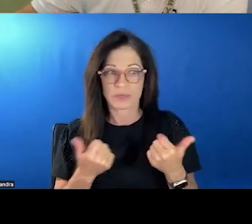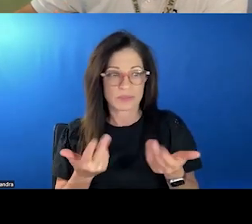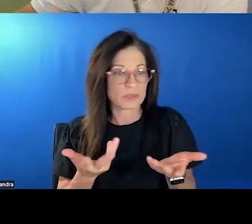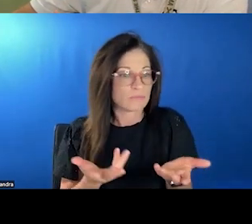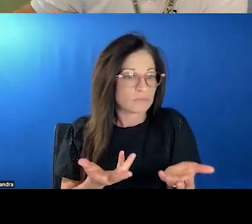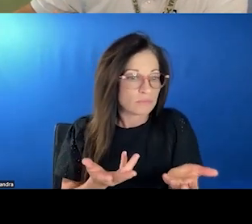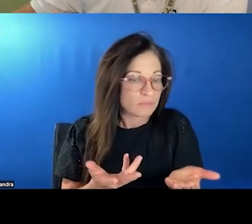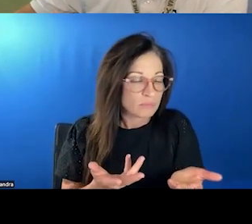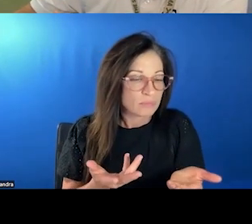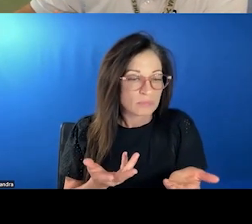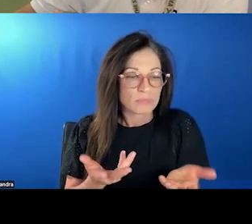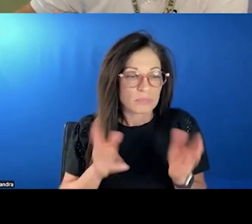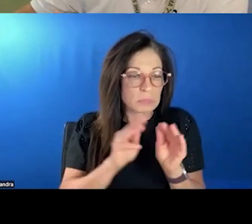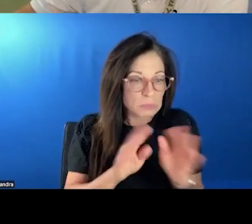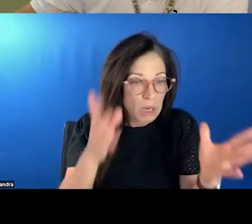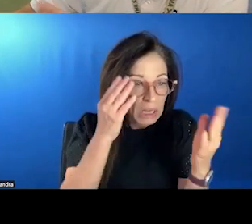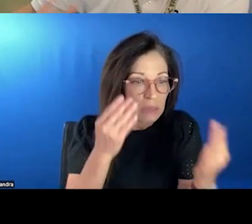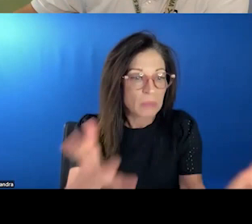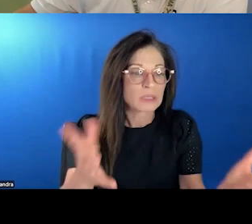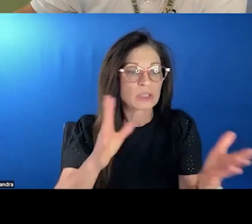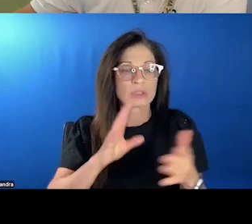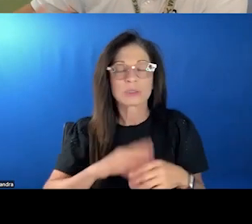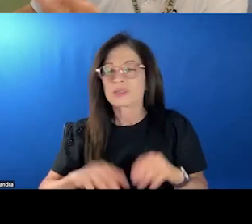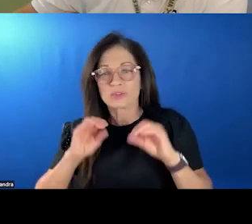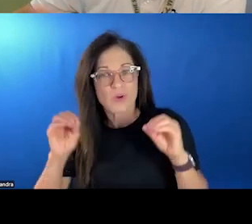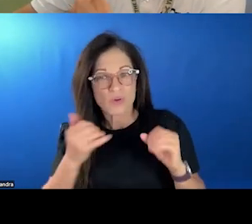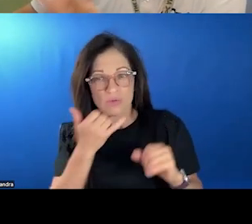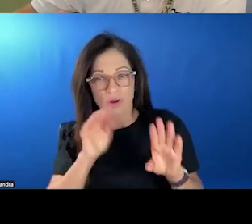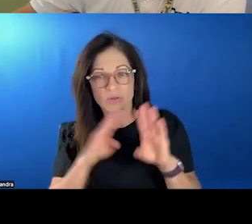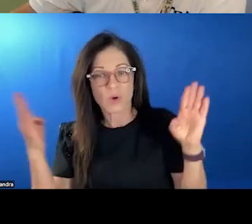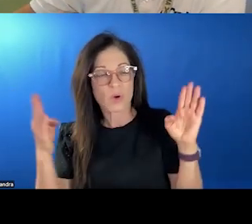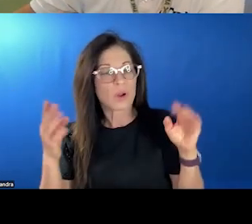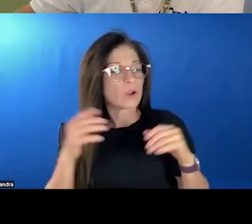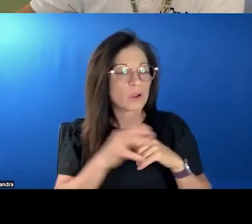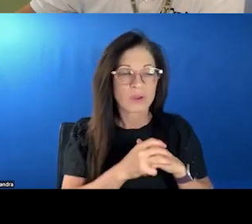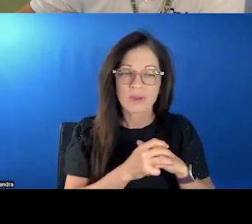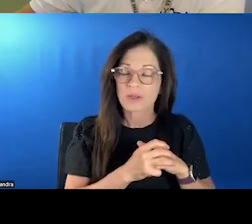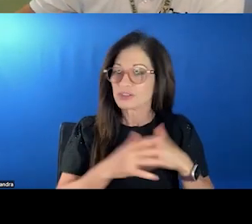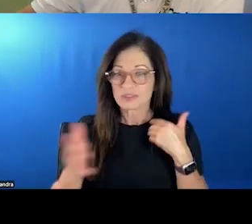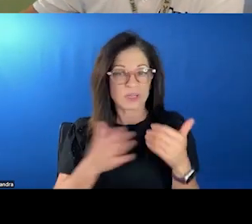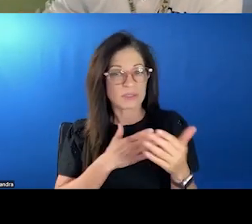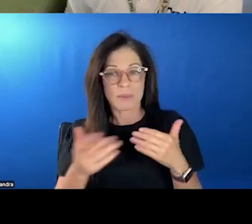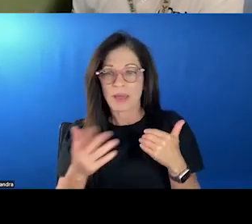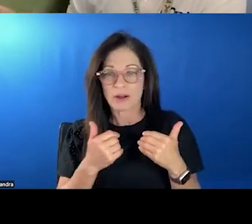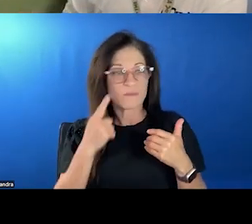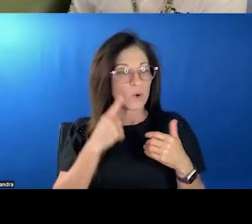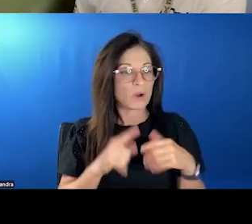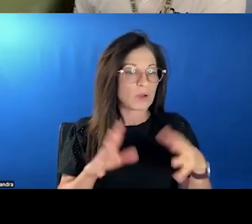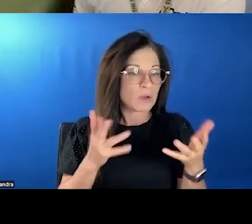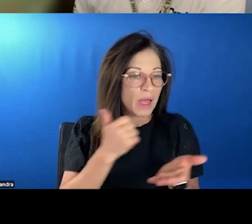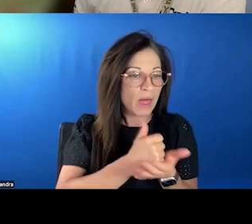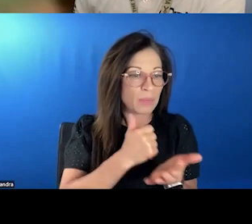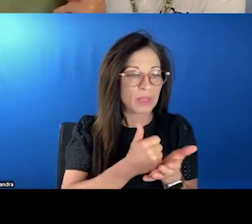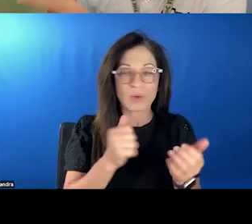a mobile drop off from a mobile crisis team, law enforcement, family, it just doesn't matter to us. But when we talk about